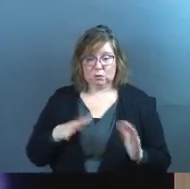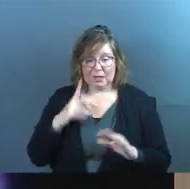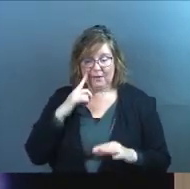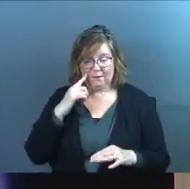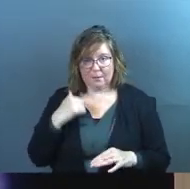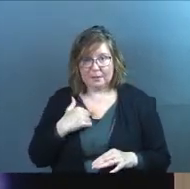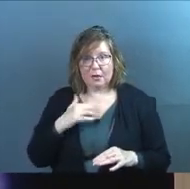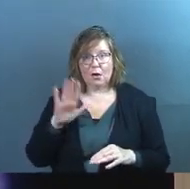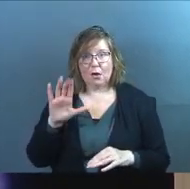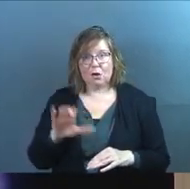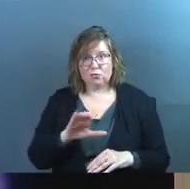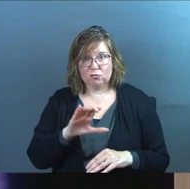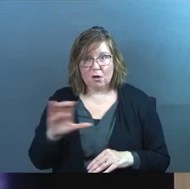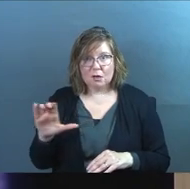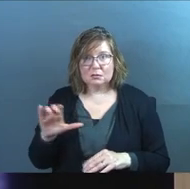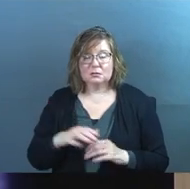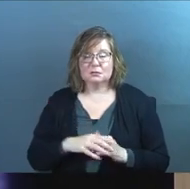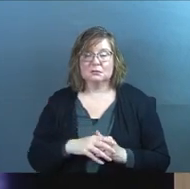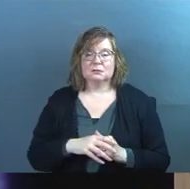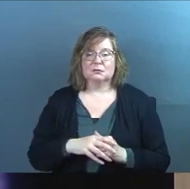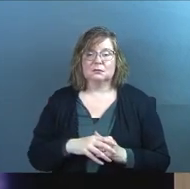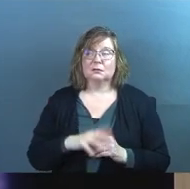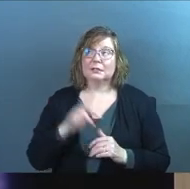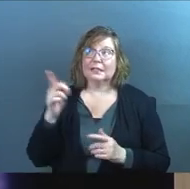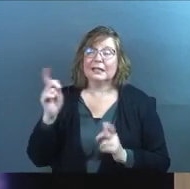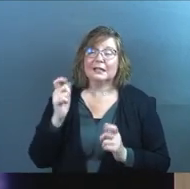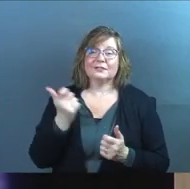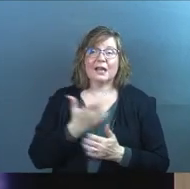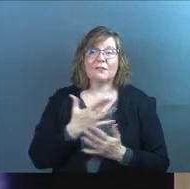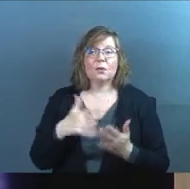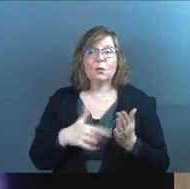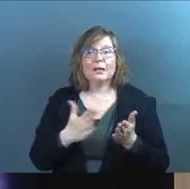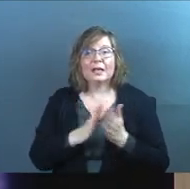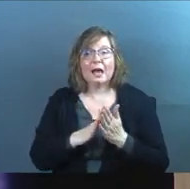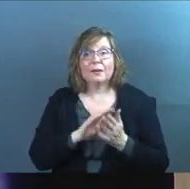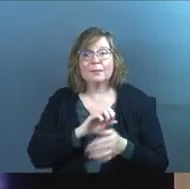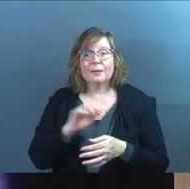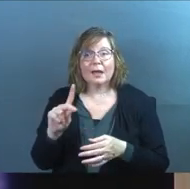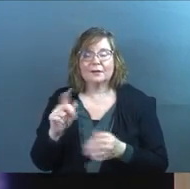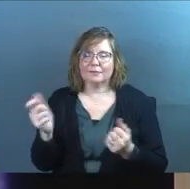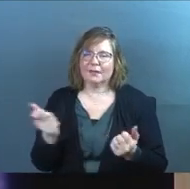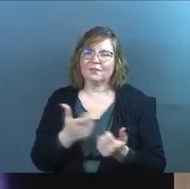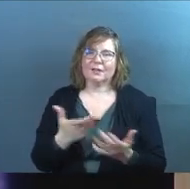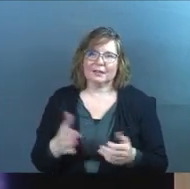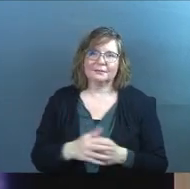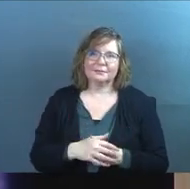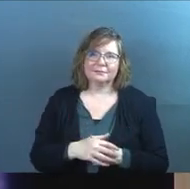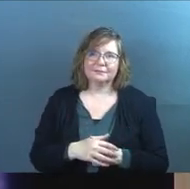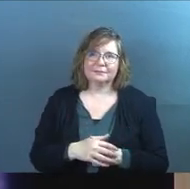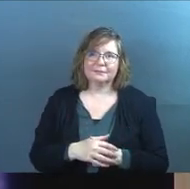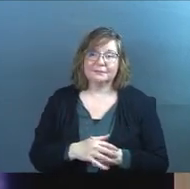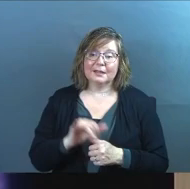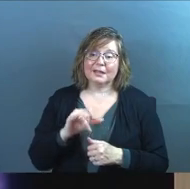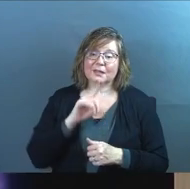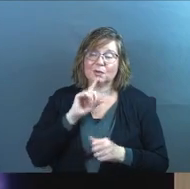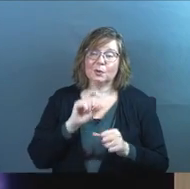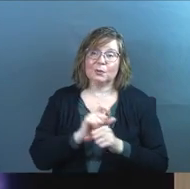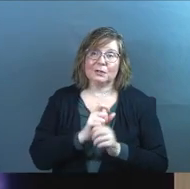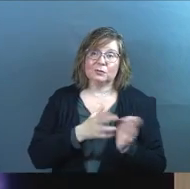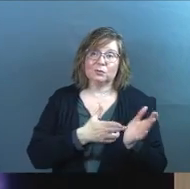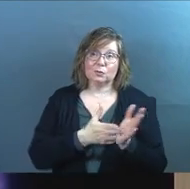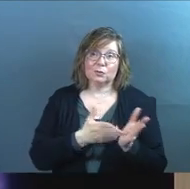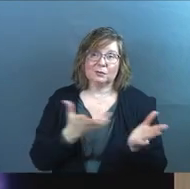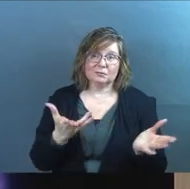die for me on a cross." He gives everything. And what does he ask in return? Everything. That's the real truth,